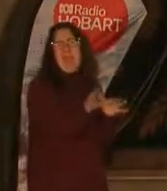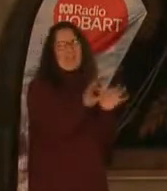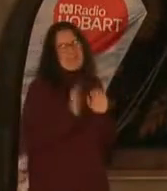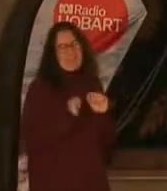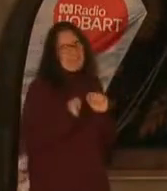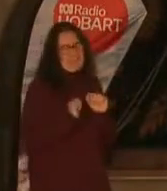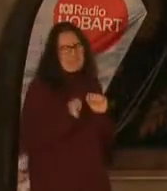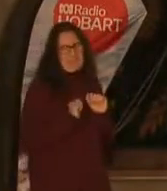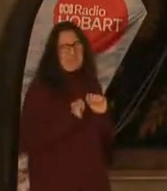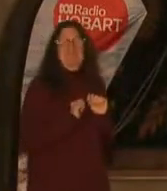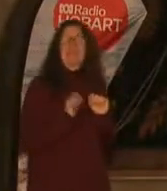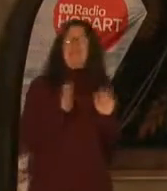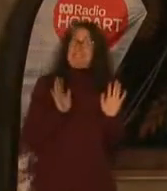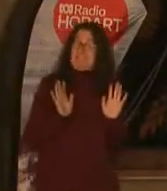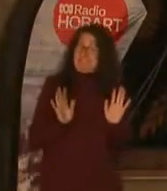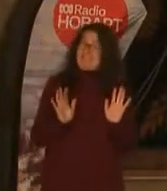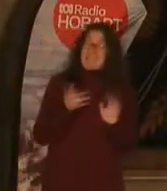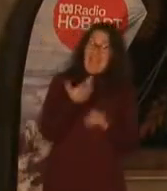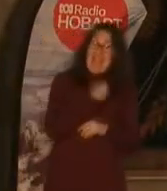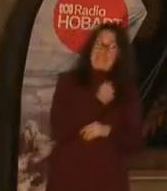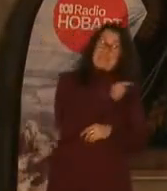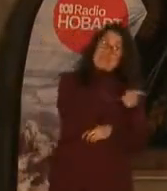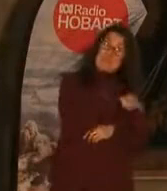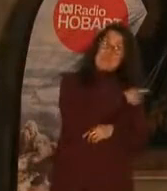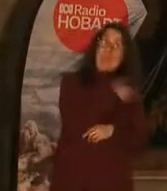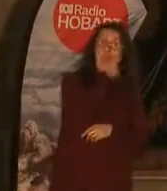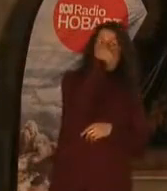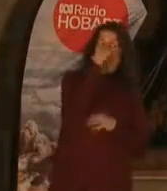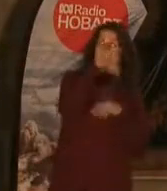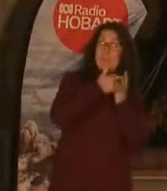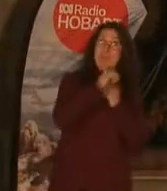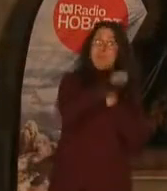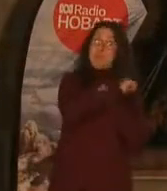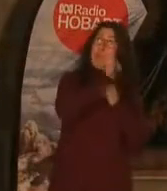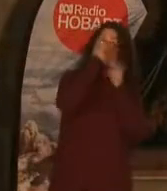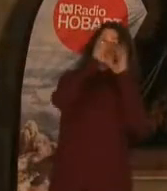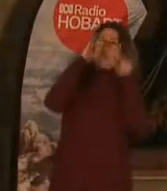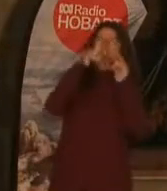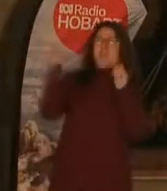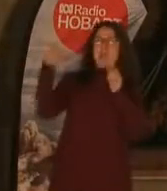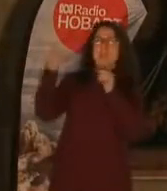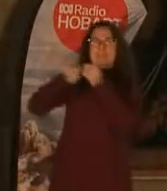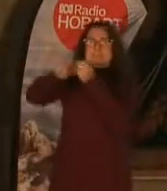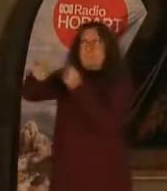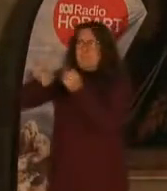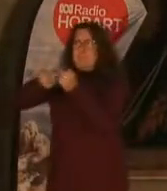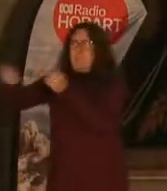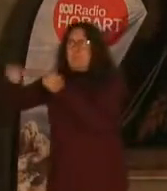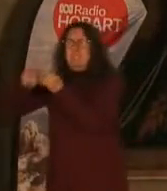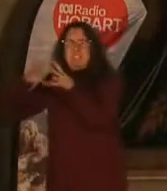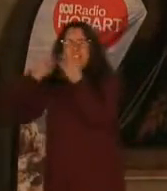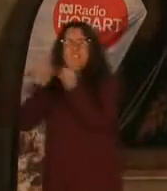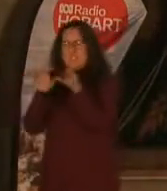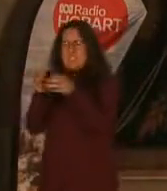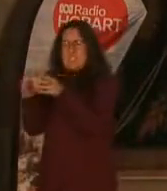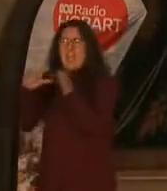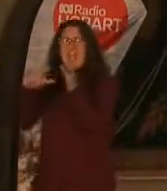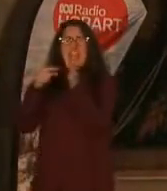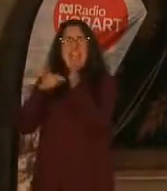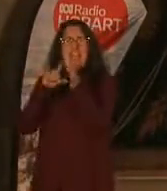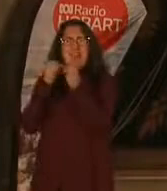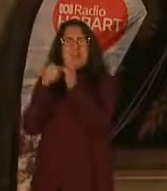Have you thought about this concept more in your, you know, years of work on this, Maggie? Look, I haven't. I mean, I'm a sociologist, so